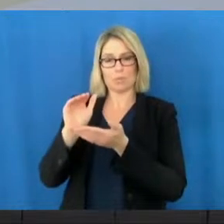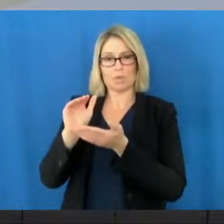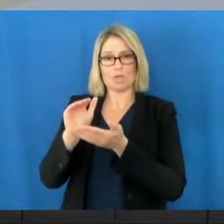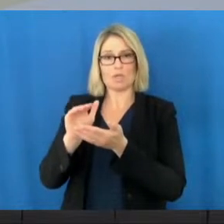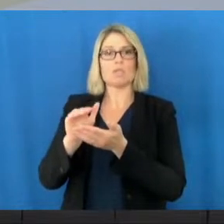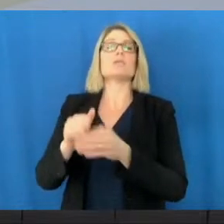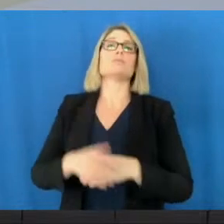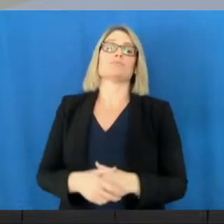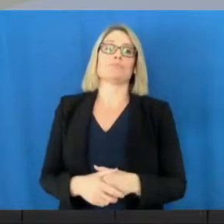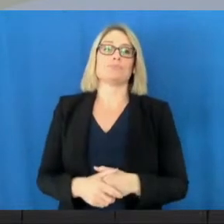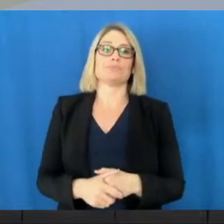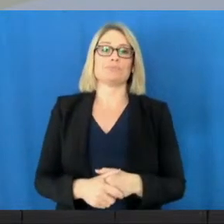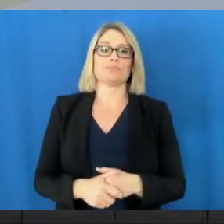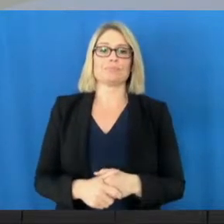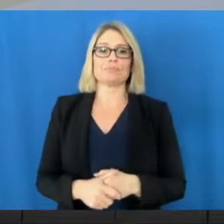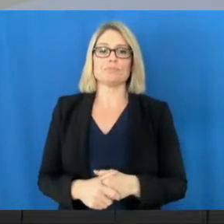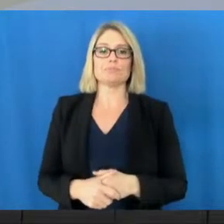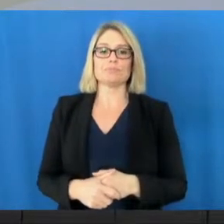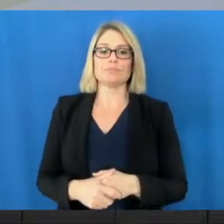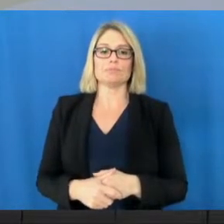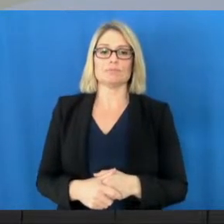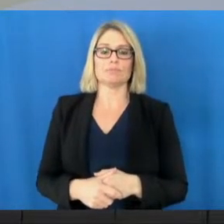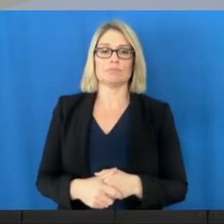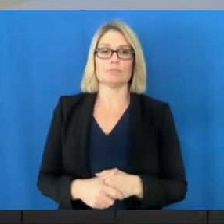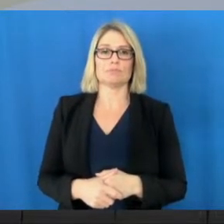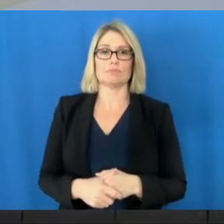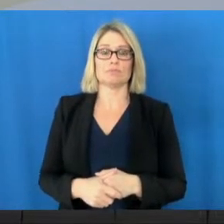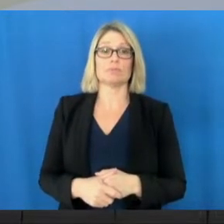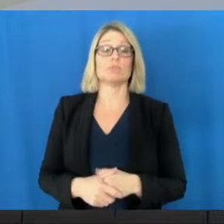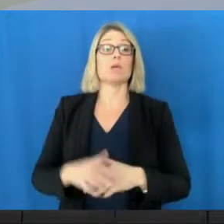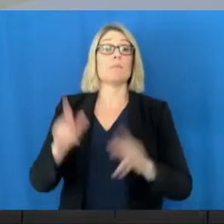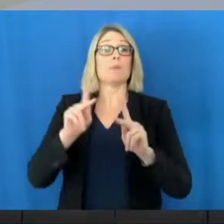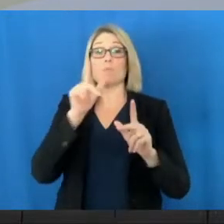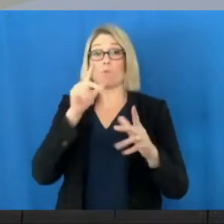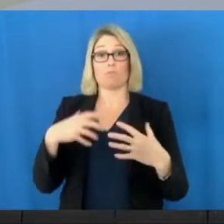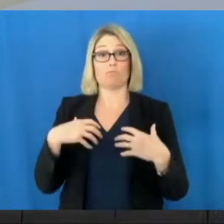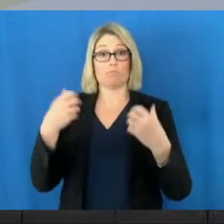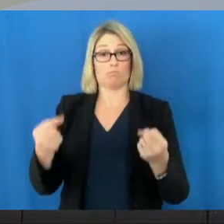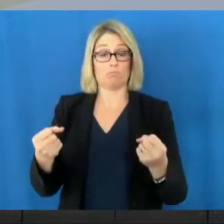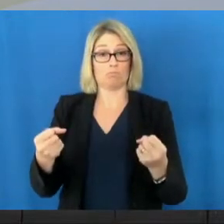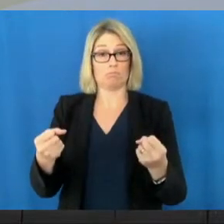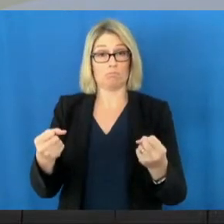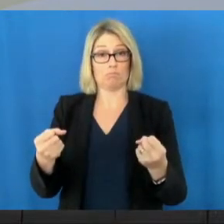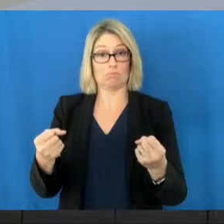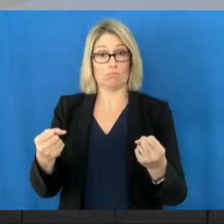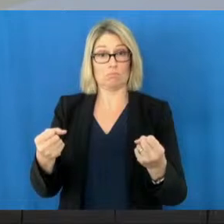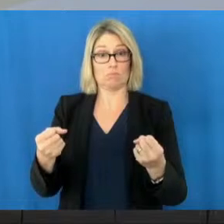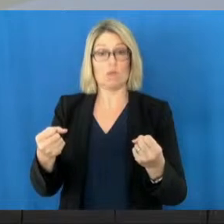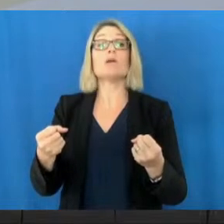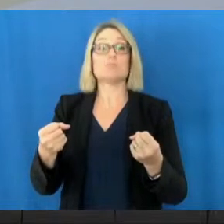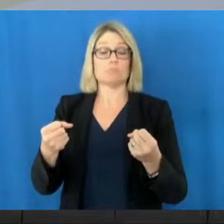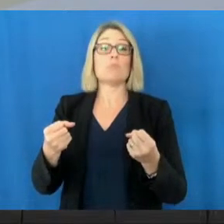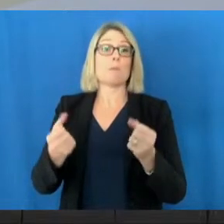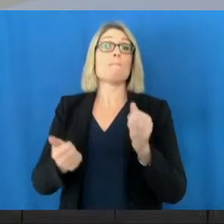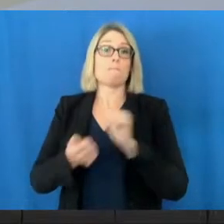country. And the number of recovered cases surpassed the number of new cases in the last week.